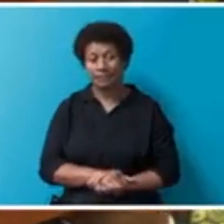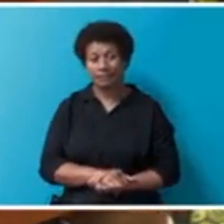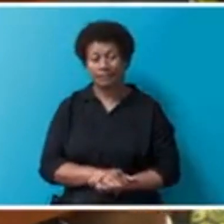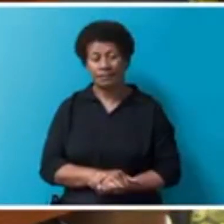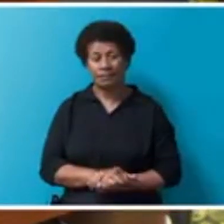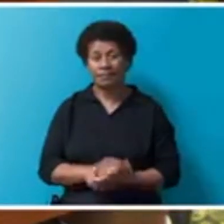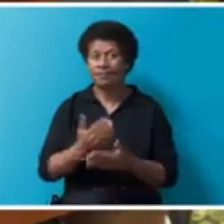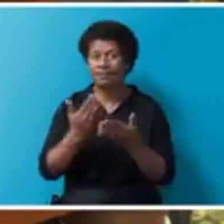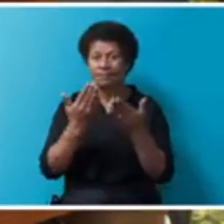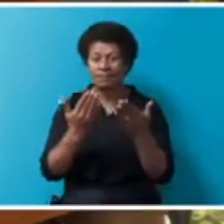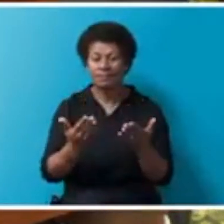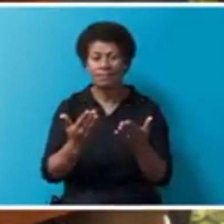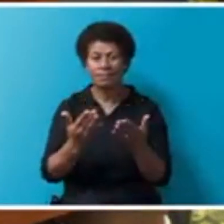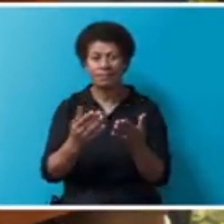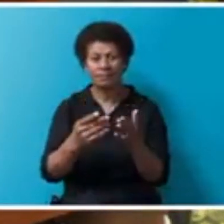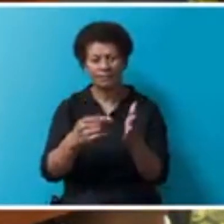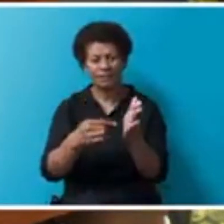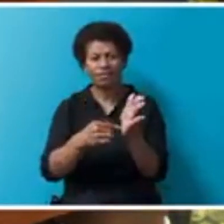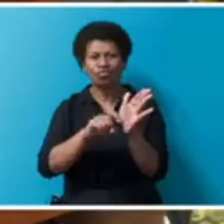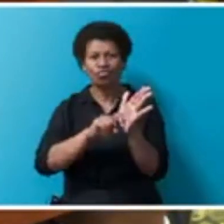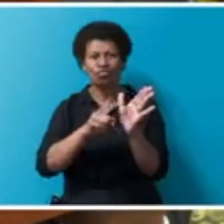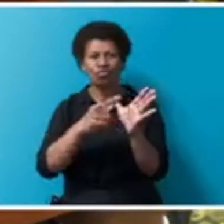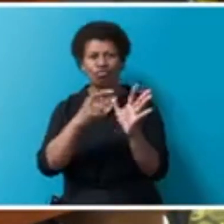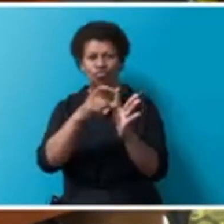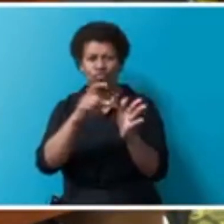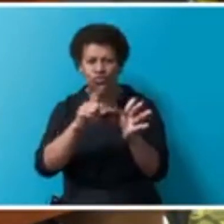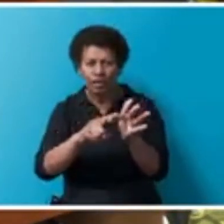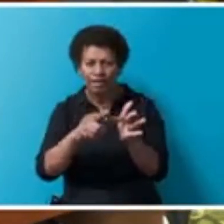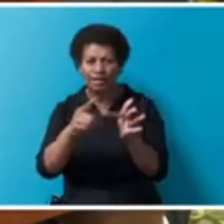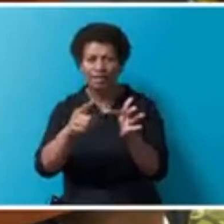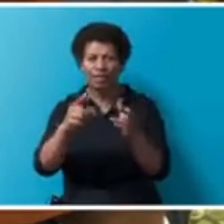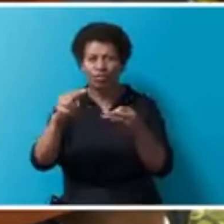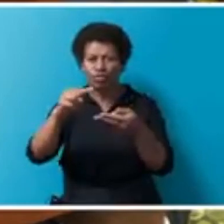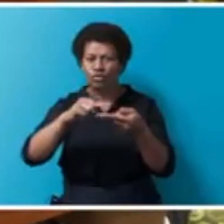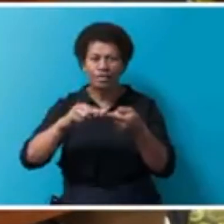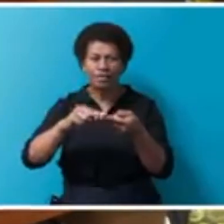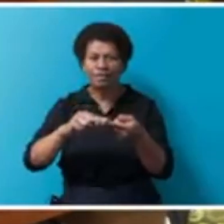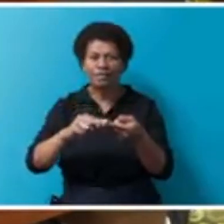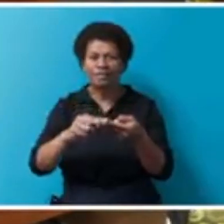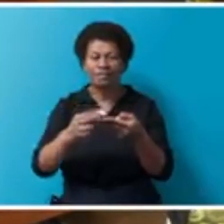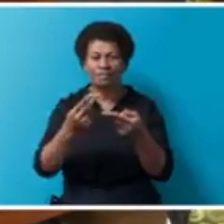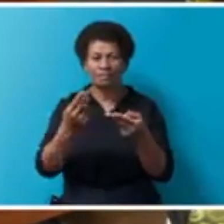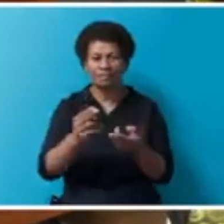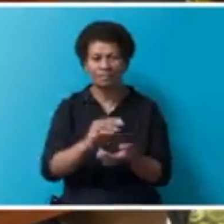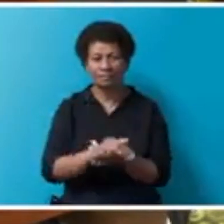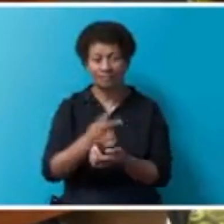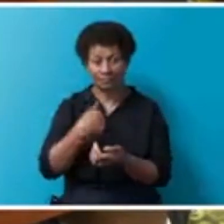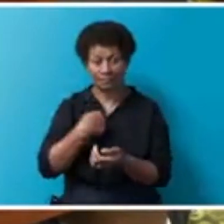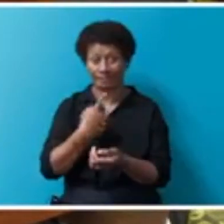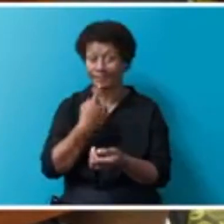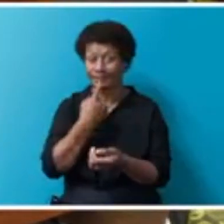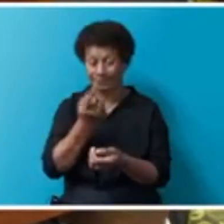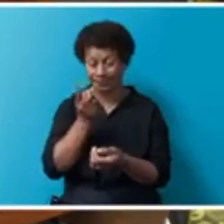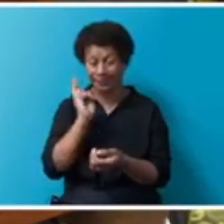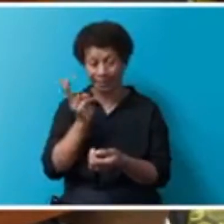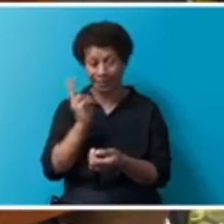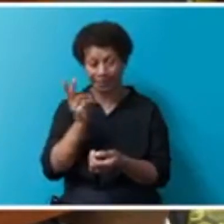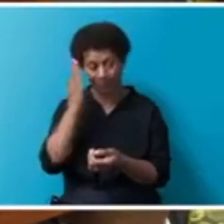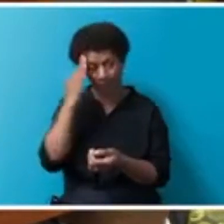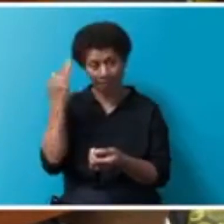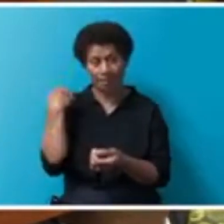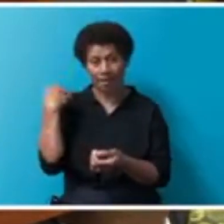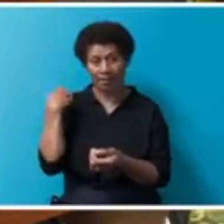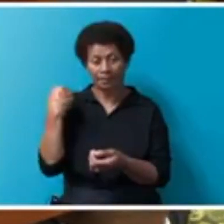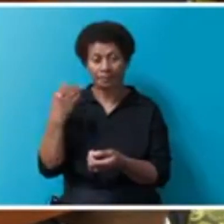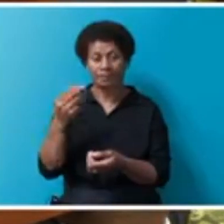decimated the trade union movement. Union density was, I must repeat this because they must be reminded of